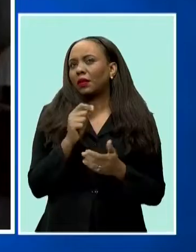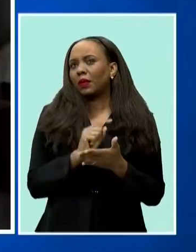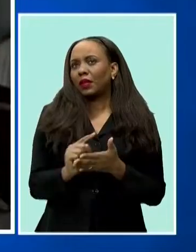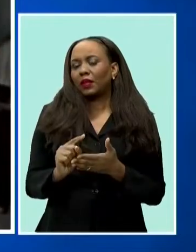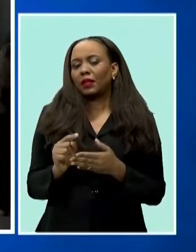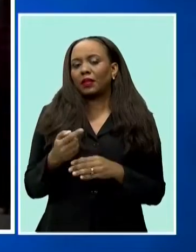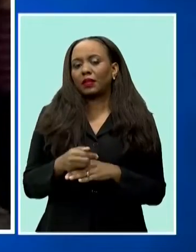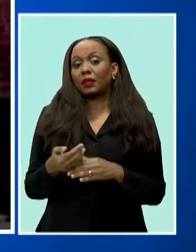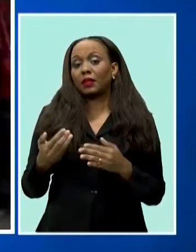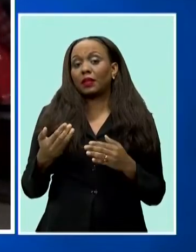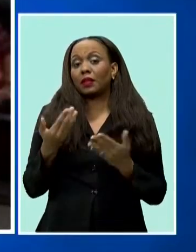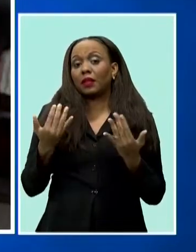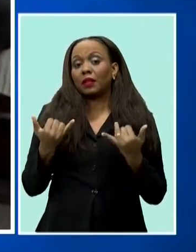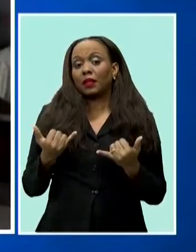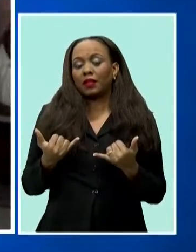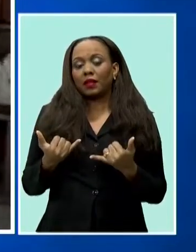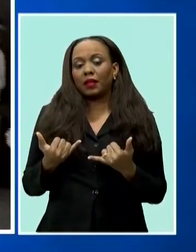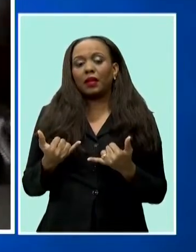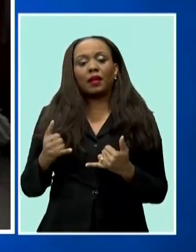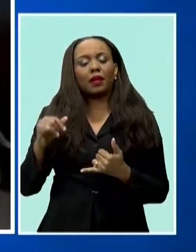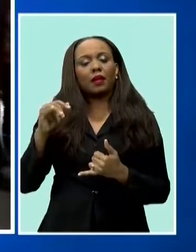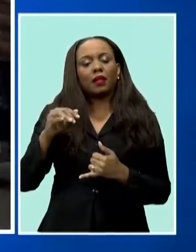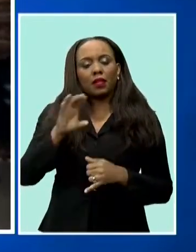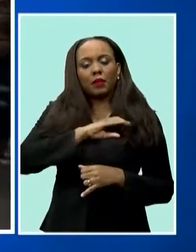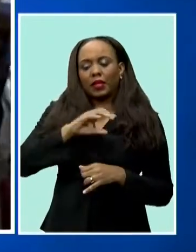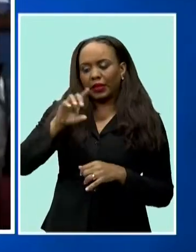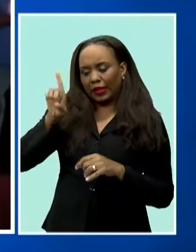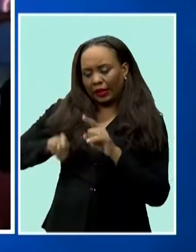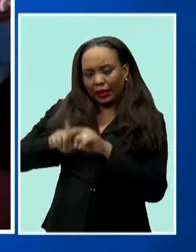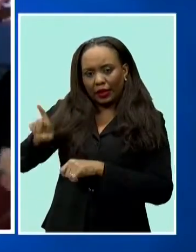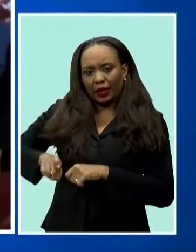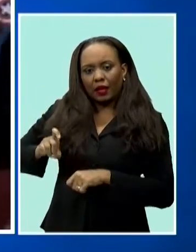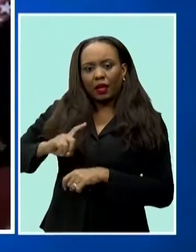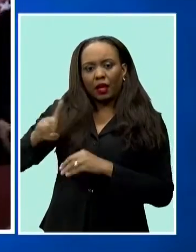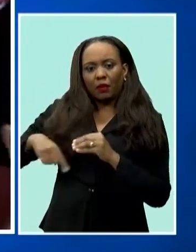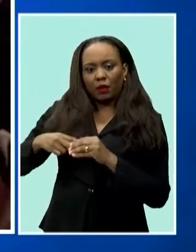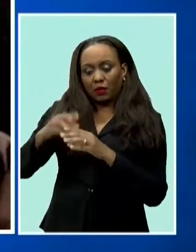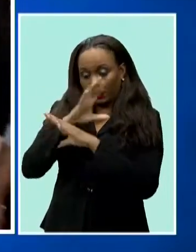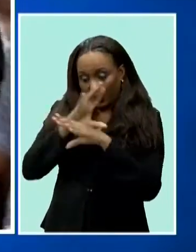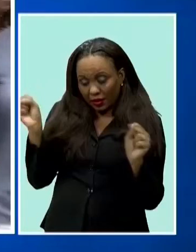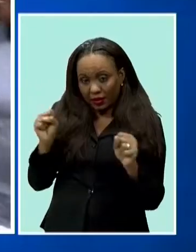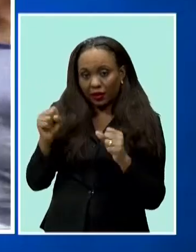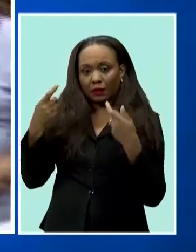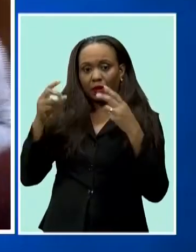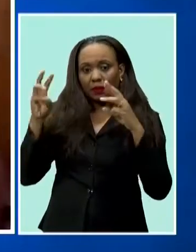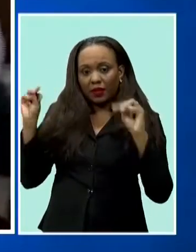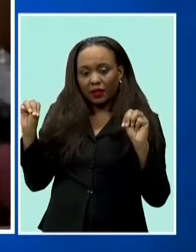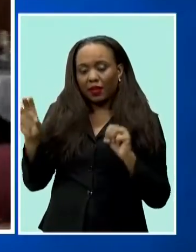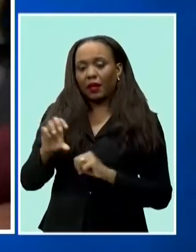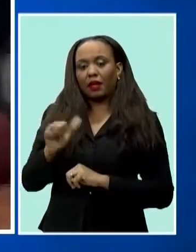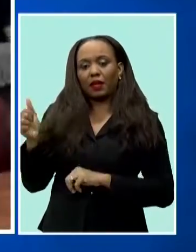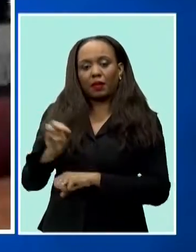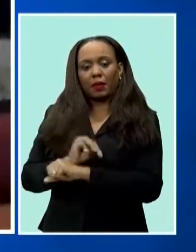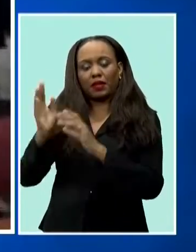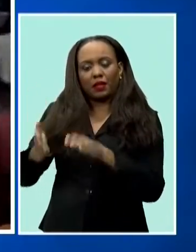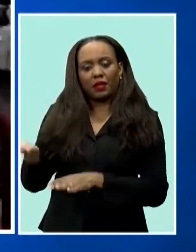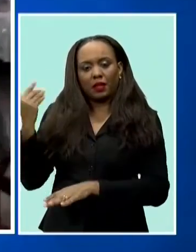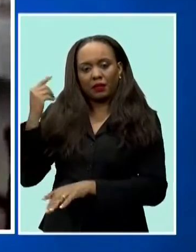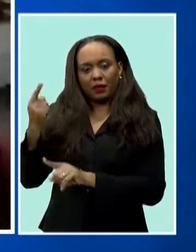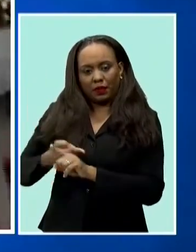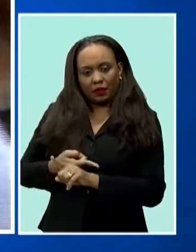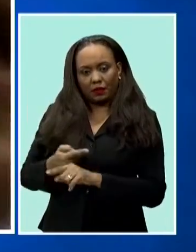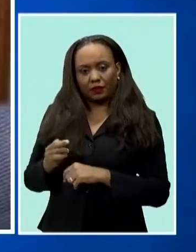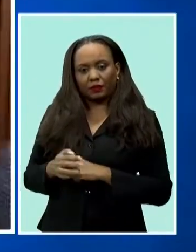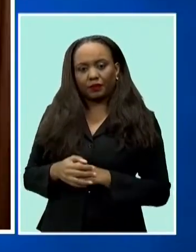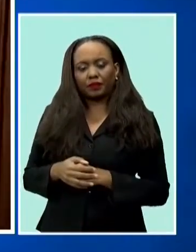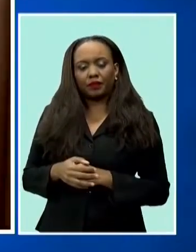he was questioned by police about several statements he made about the president, prime minister, and another minister last month. And over the weekend,